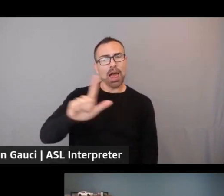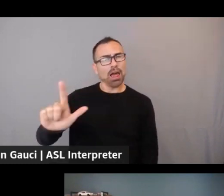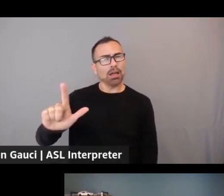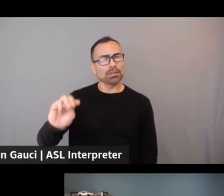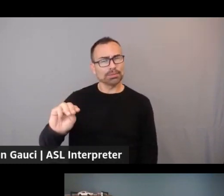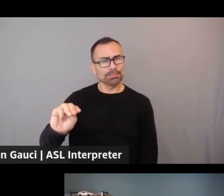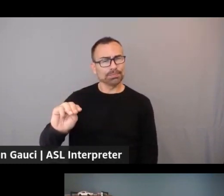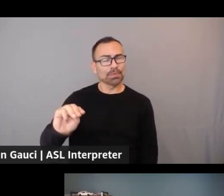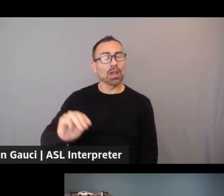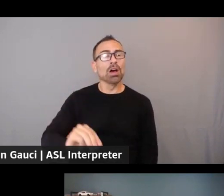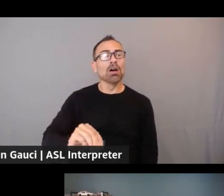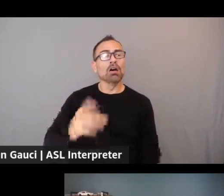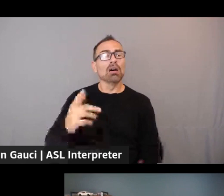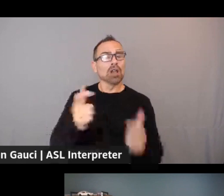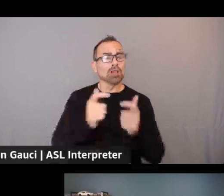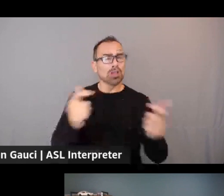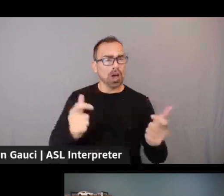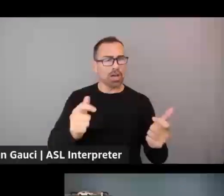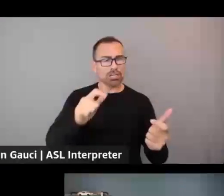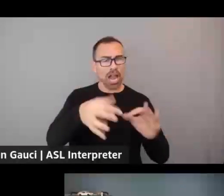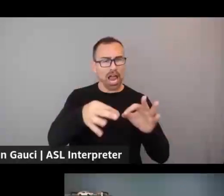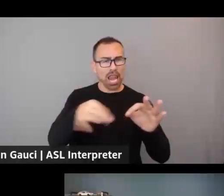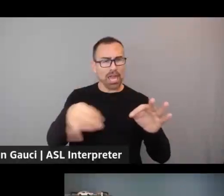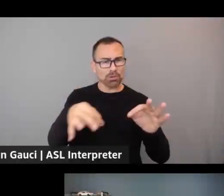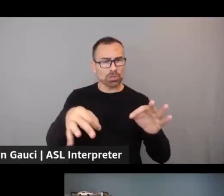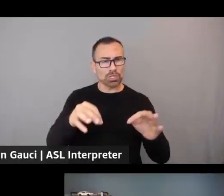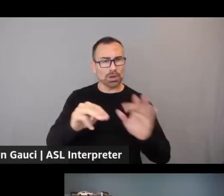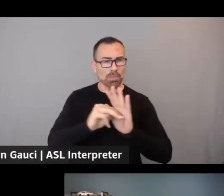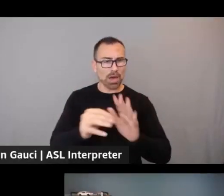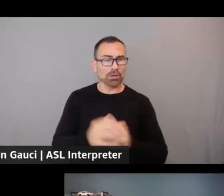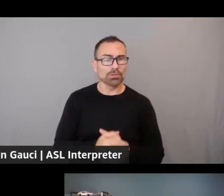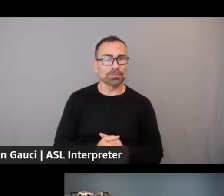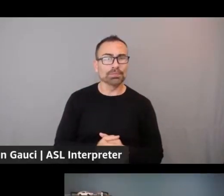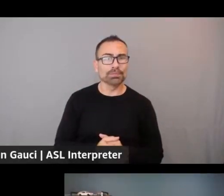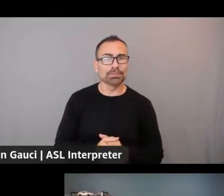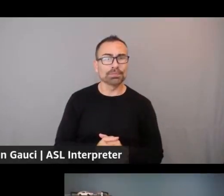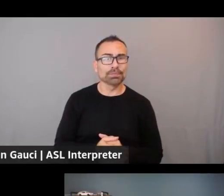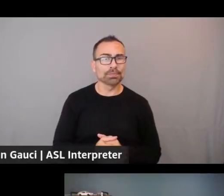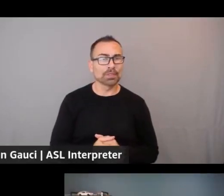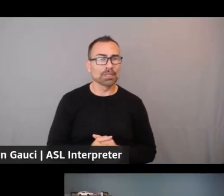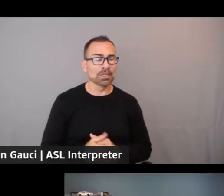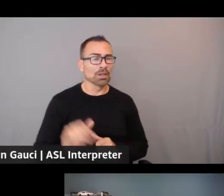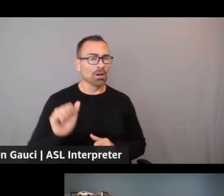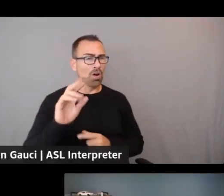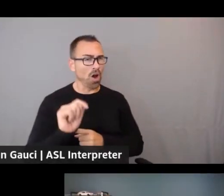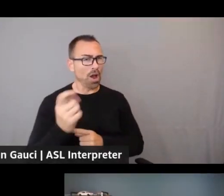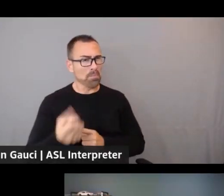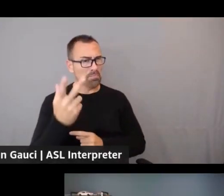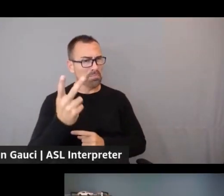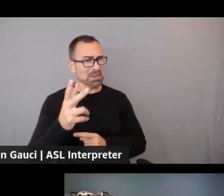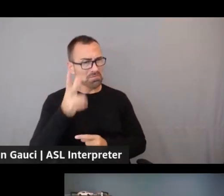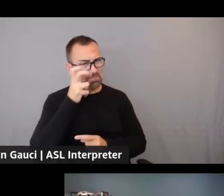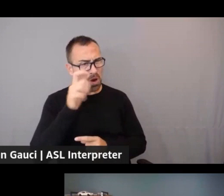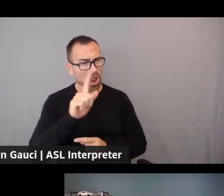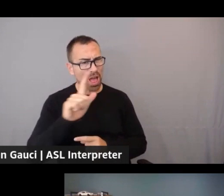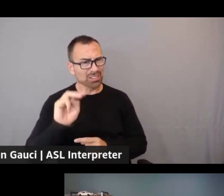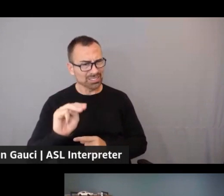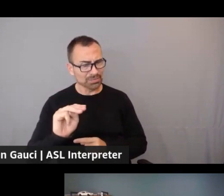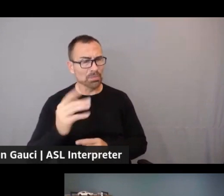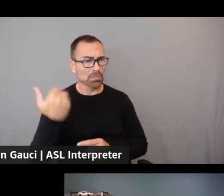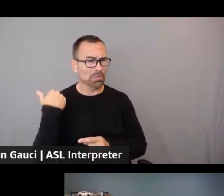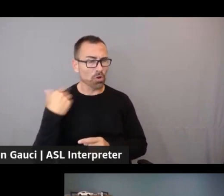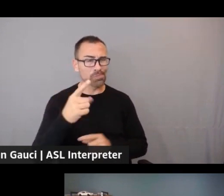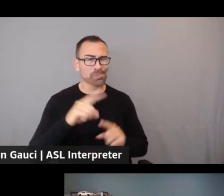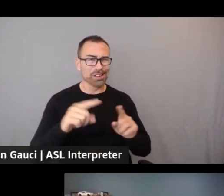And so we've talked, I think a lot of people have heard of the term large language models before, but we've used the word large here a few times. And